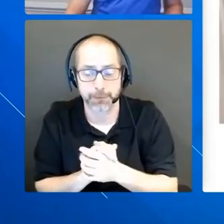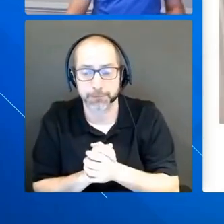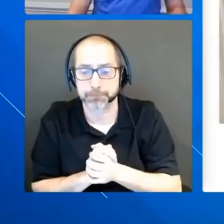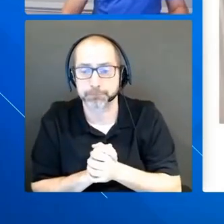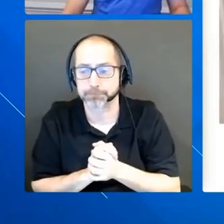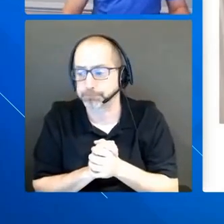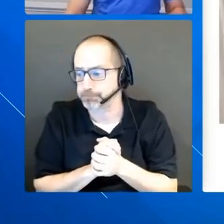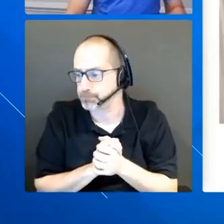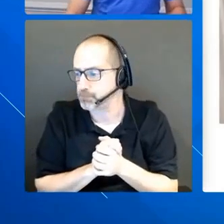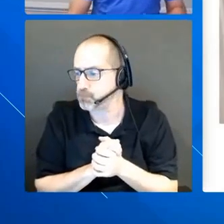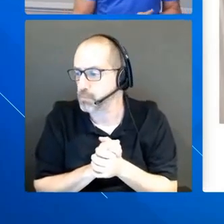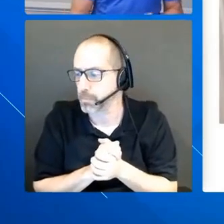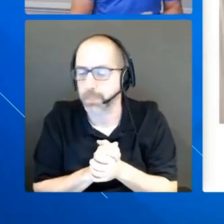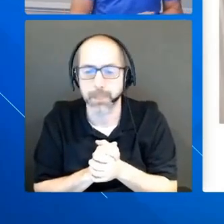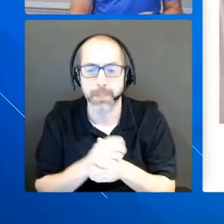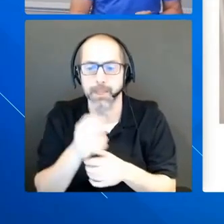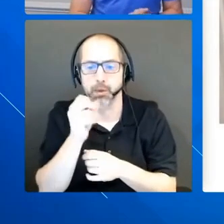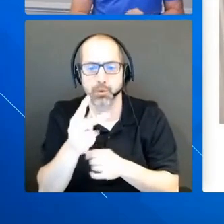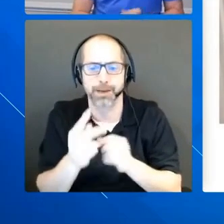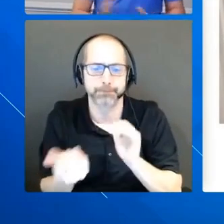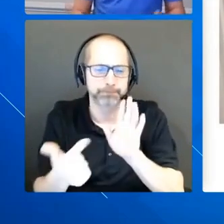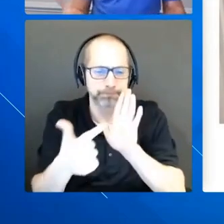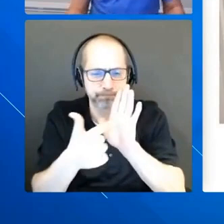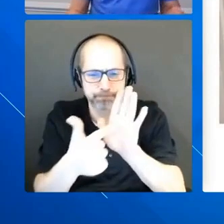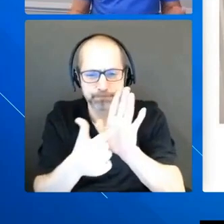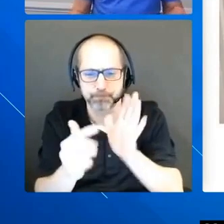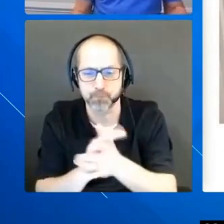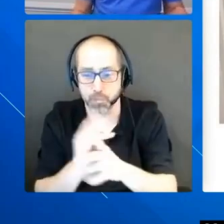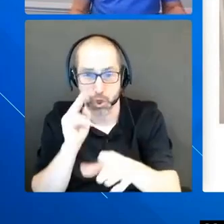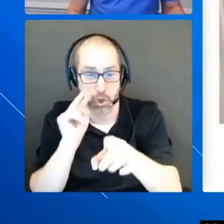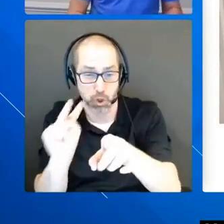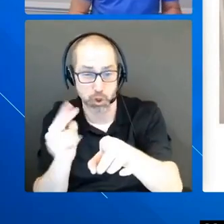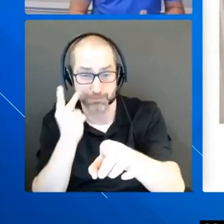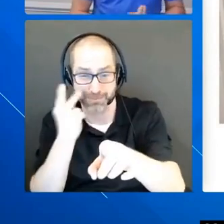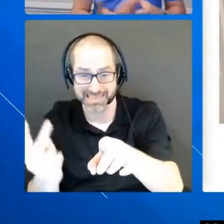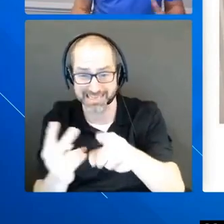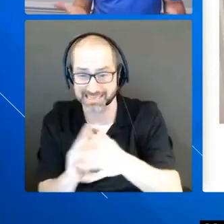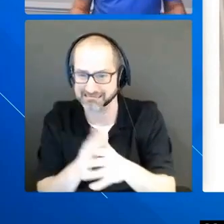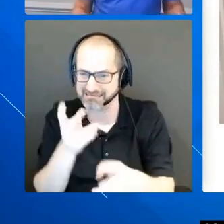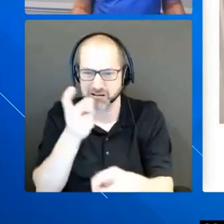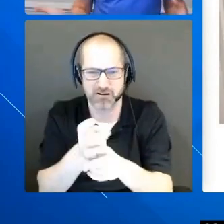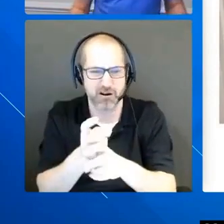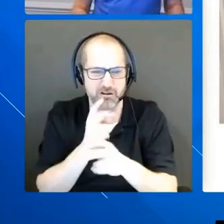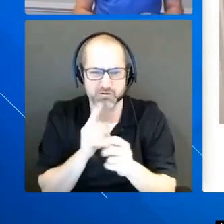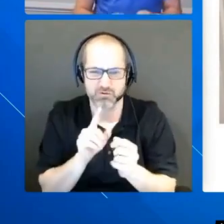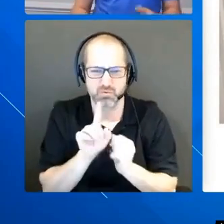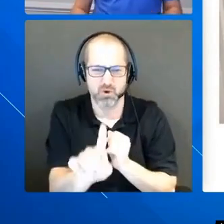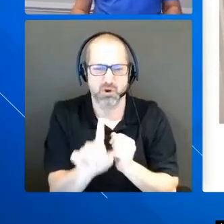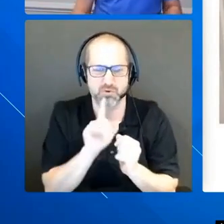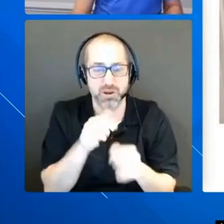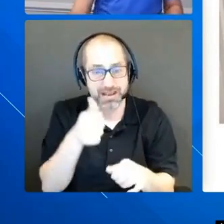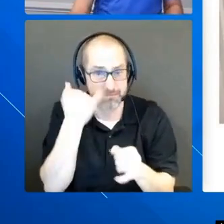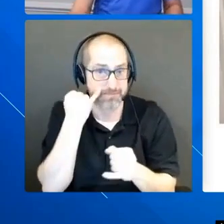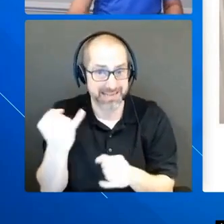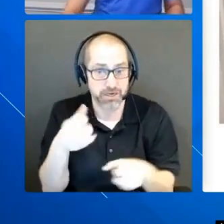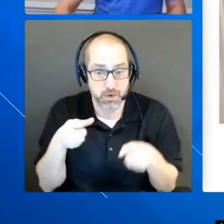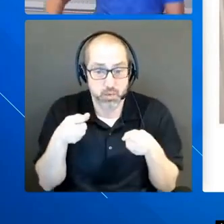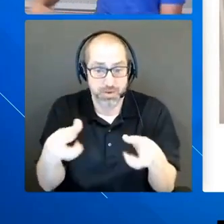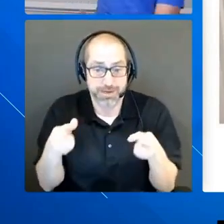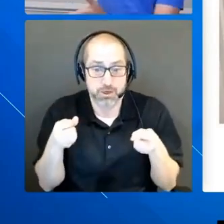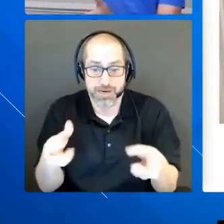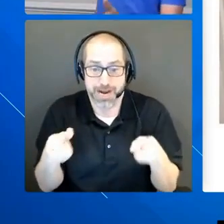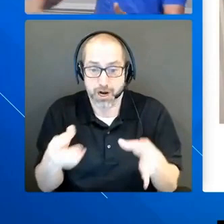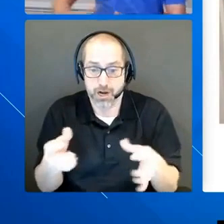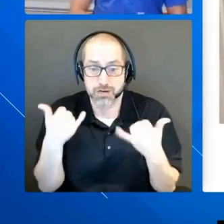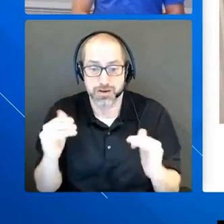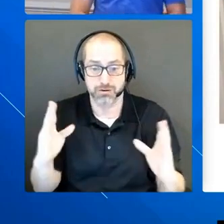at all. So check out a couple of situations here. These are hard enough for all of us to navigate. Now imagine a student in a wheelchair trying to get down that hallway